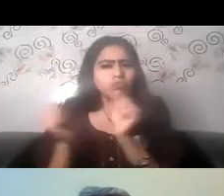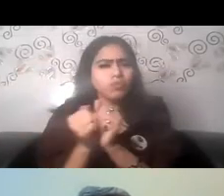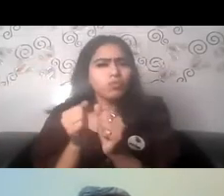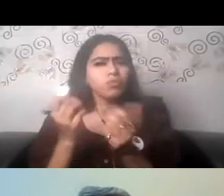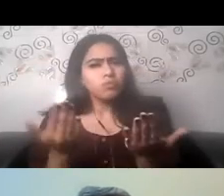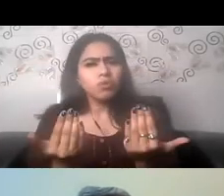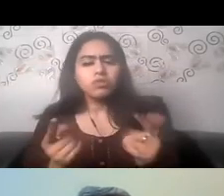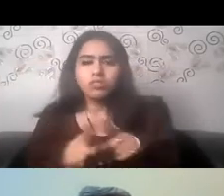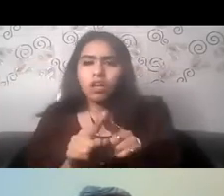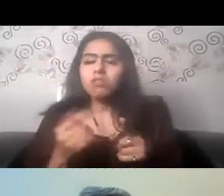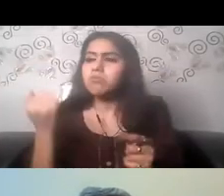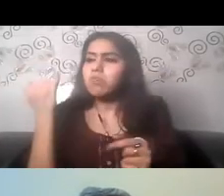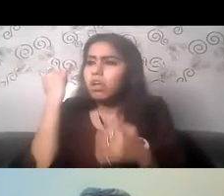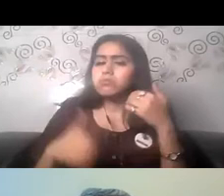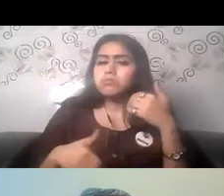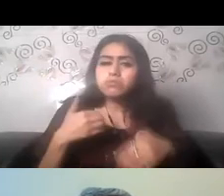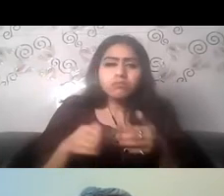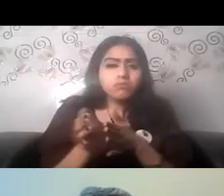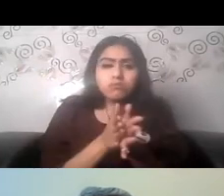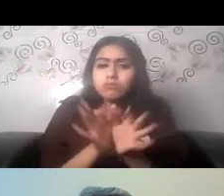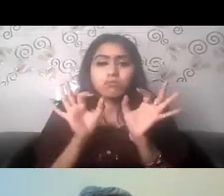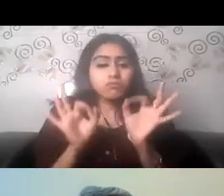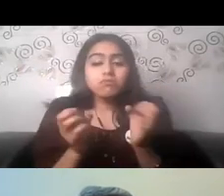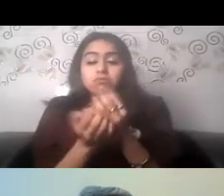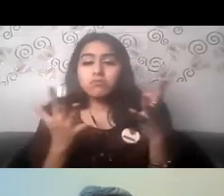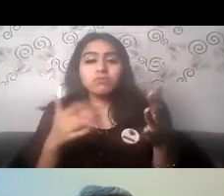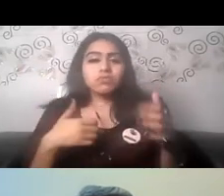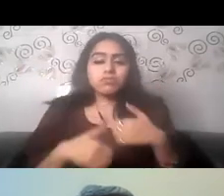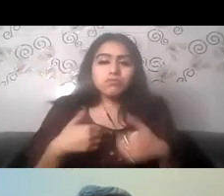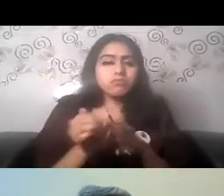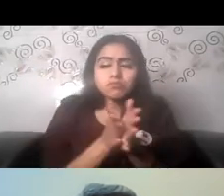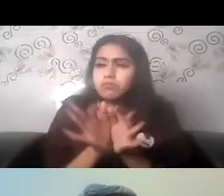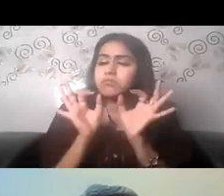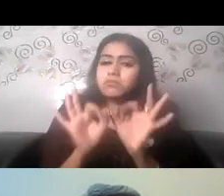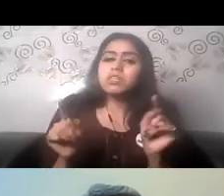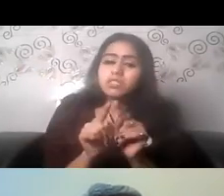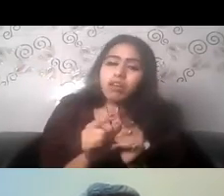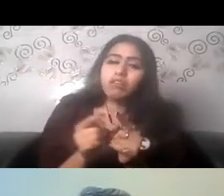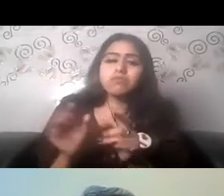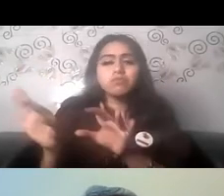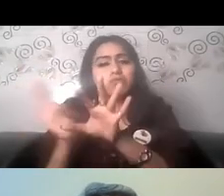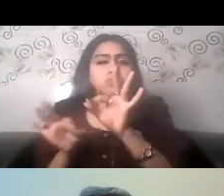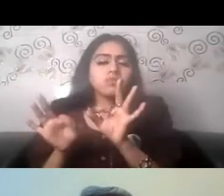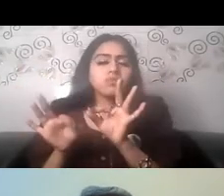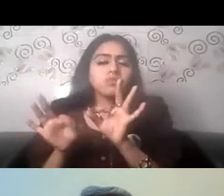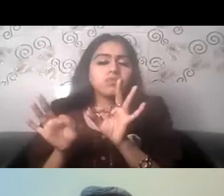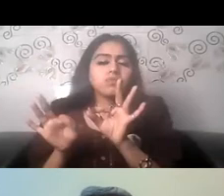get some interest. We got a lot of interest actually, and we recruited 2 individuals